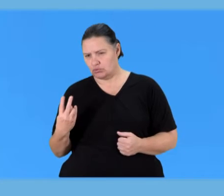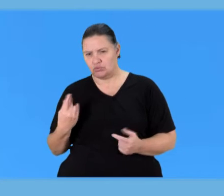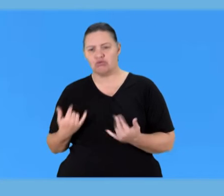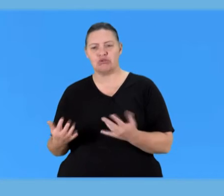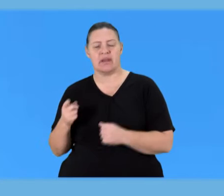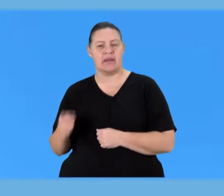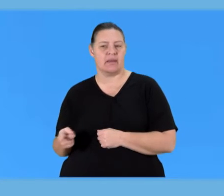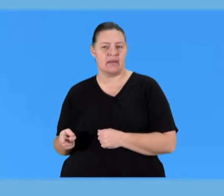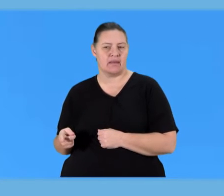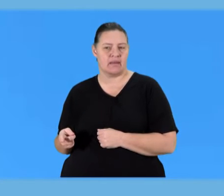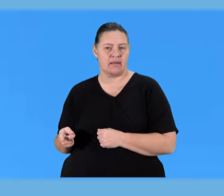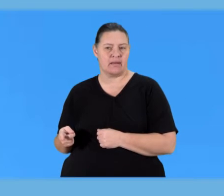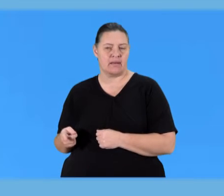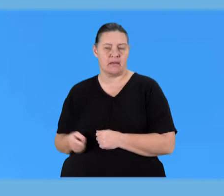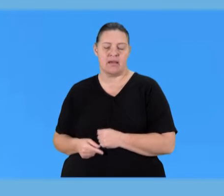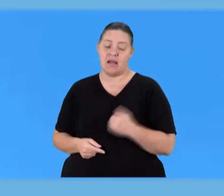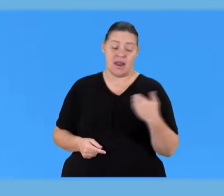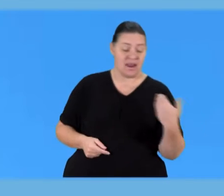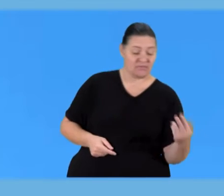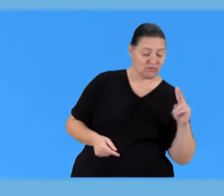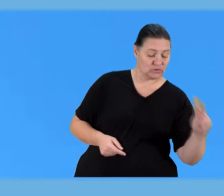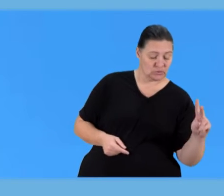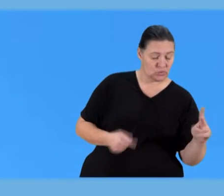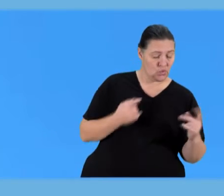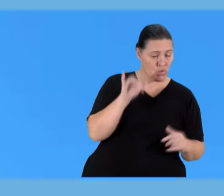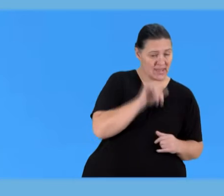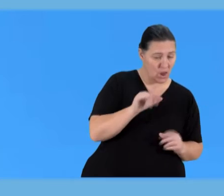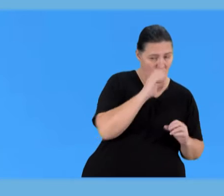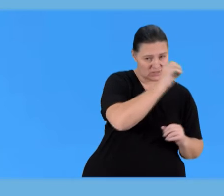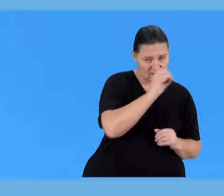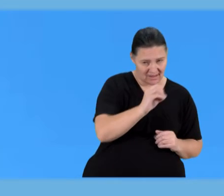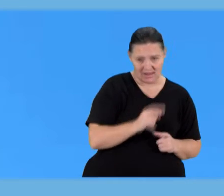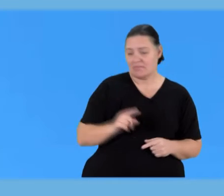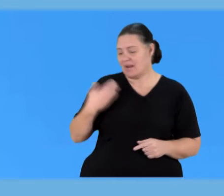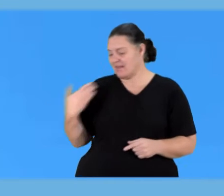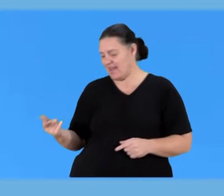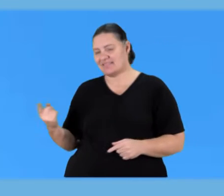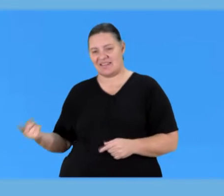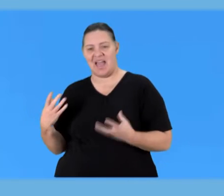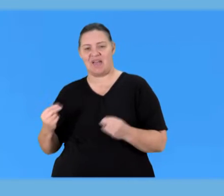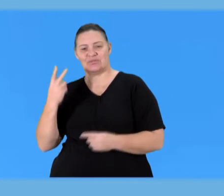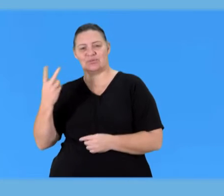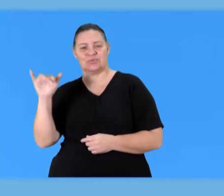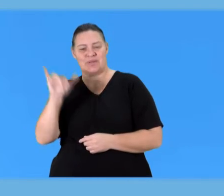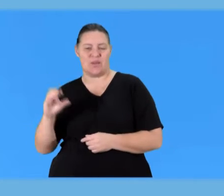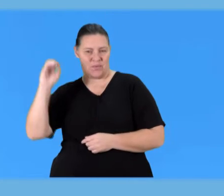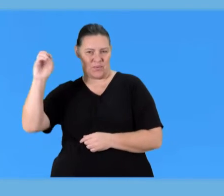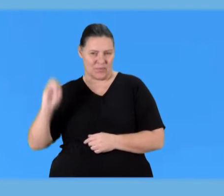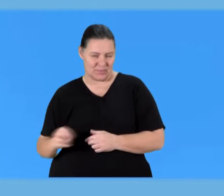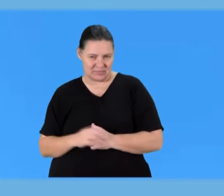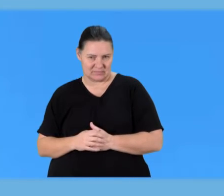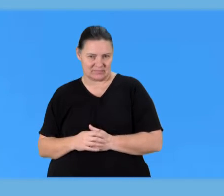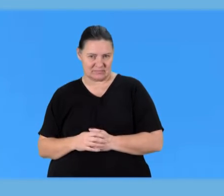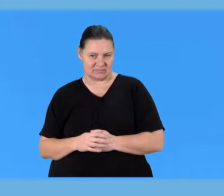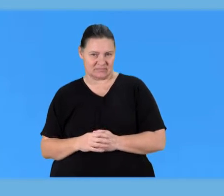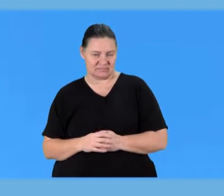on the right-hand side again you are going to have 2 green circles. Then on the left-hand side you still have 2 yellow circles, then again on